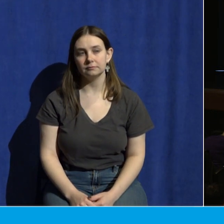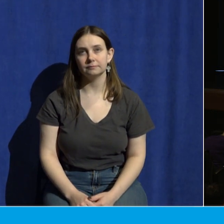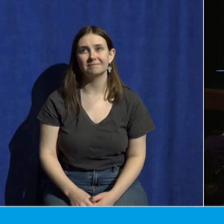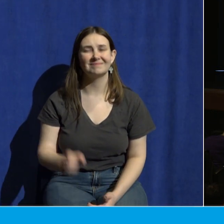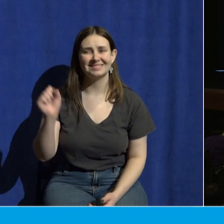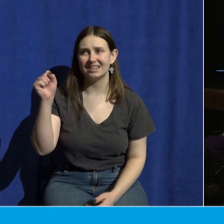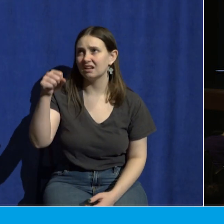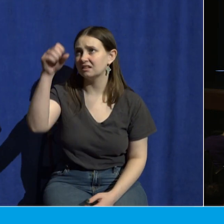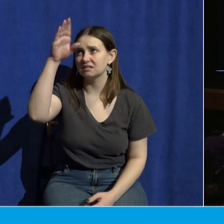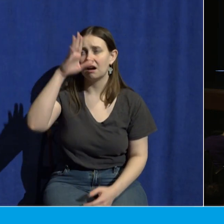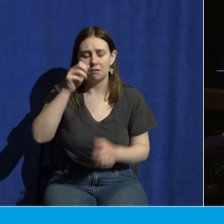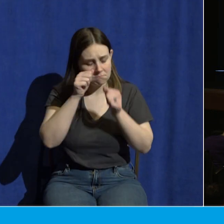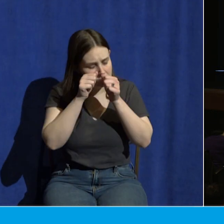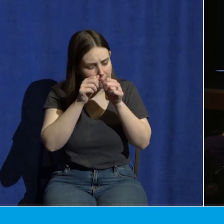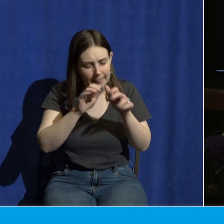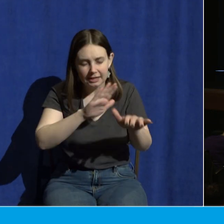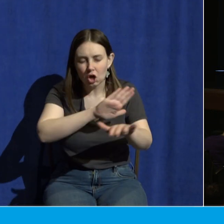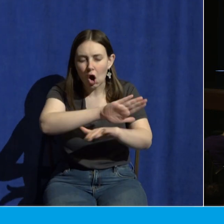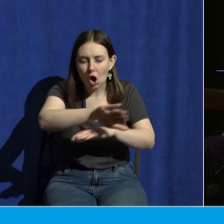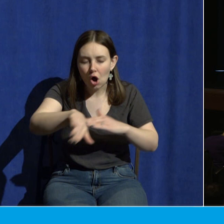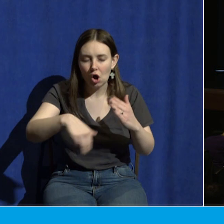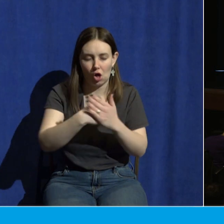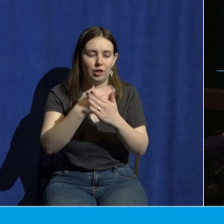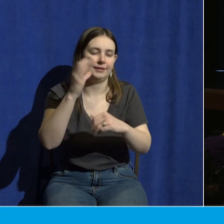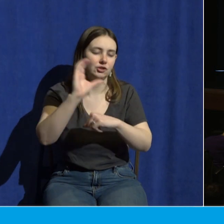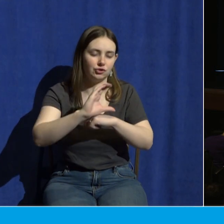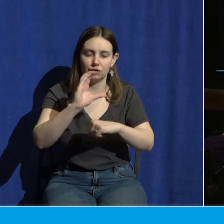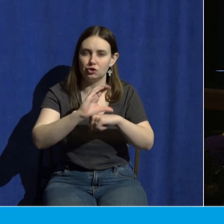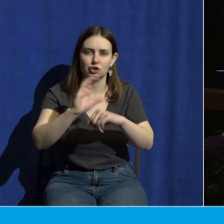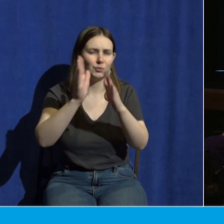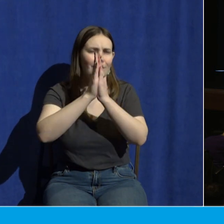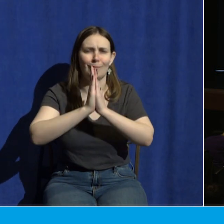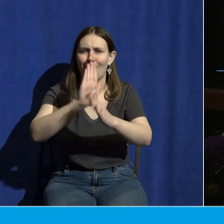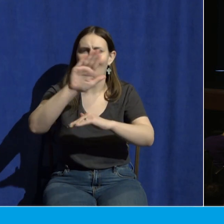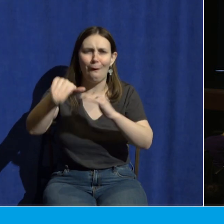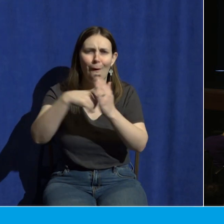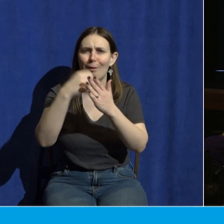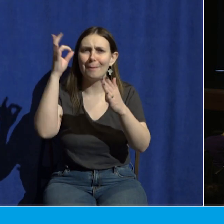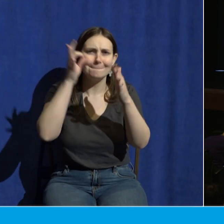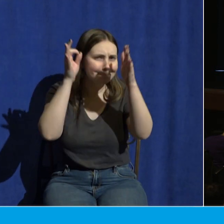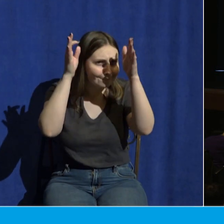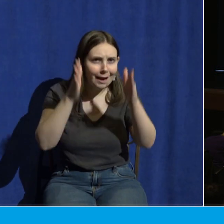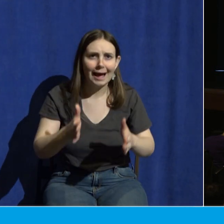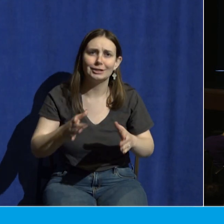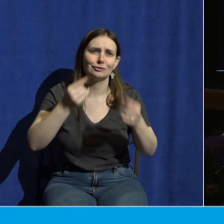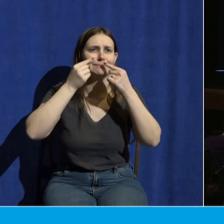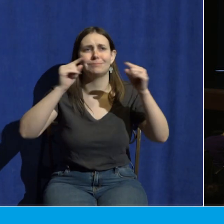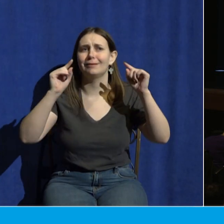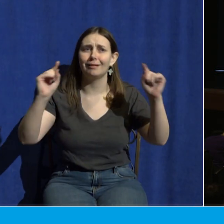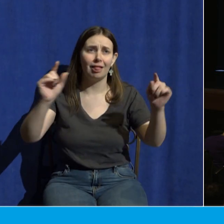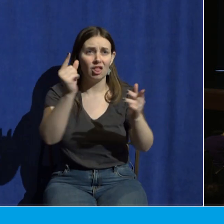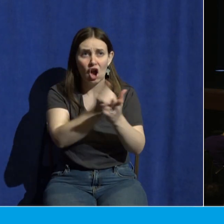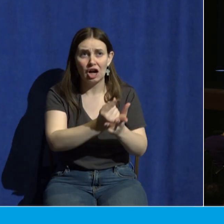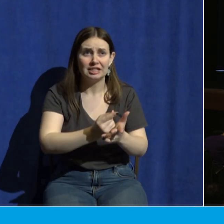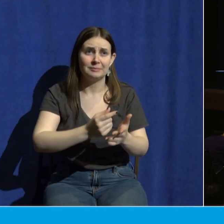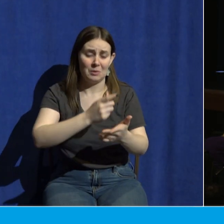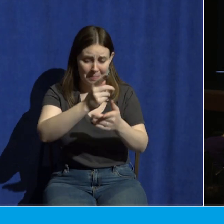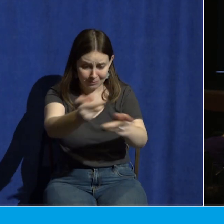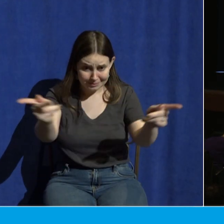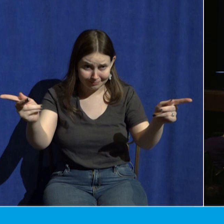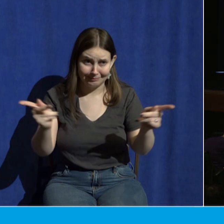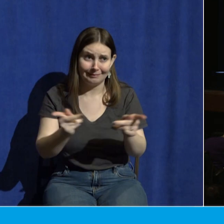Yes, God, bless all these churches, we pray. All the pastors proclaiming the gospel in those